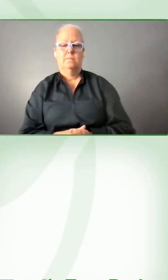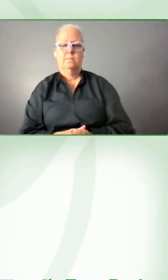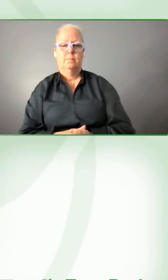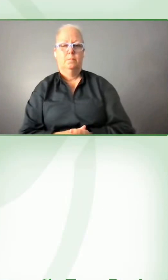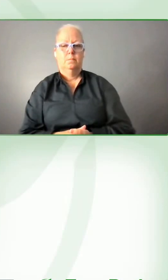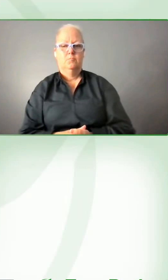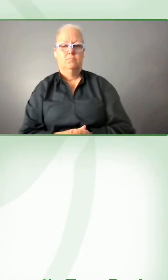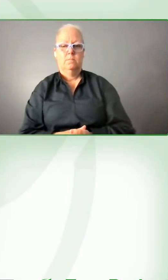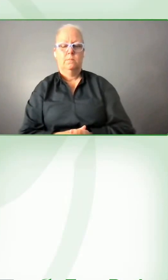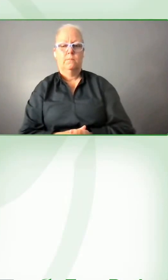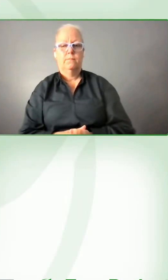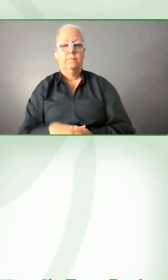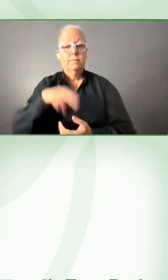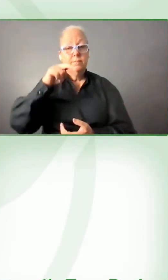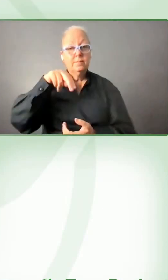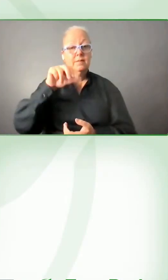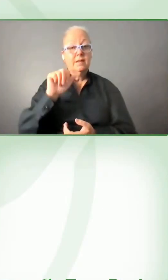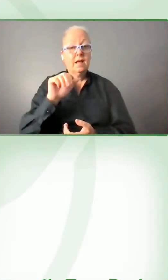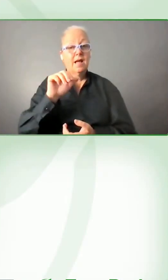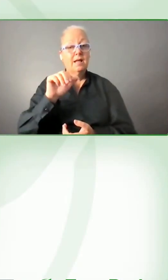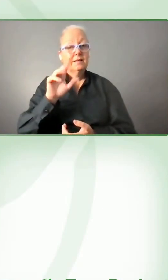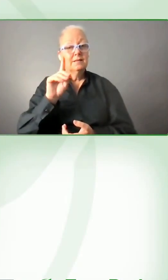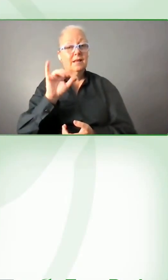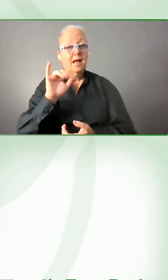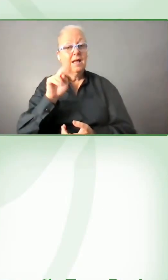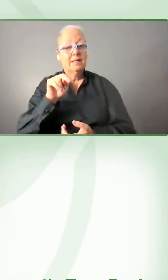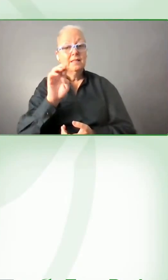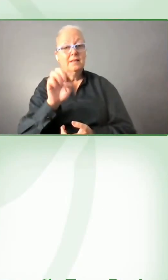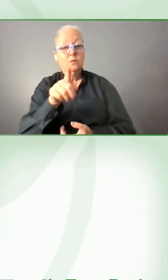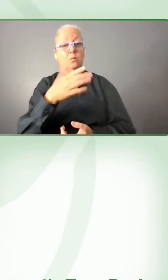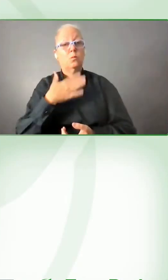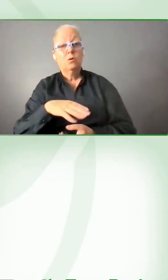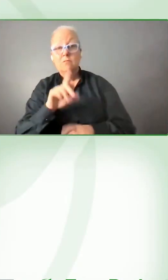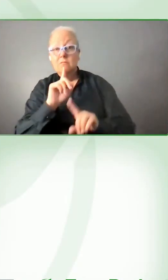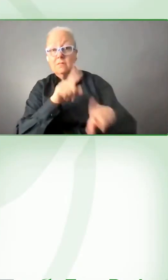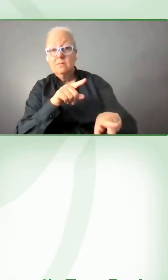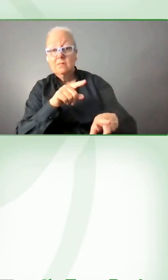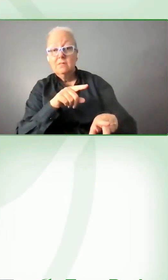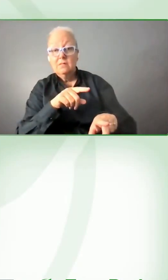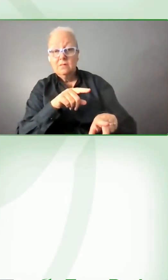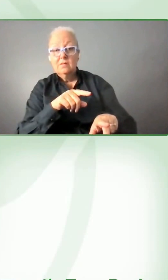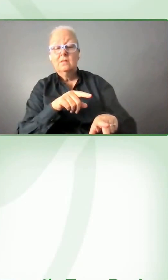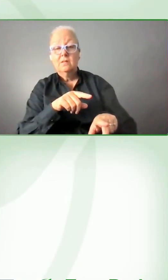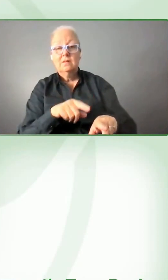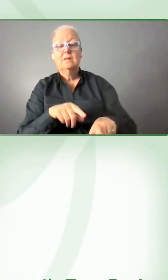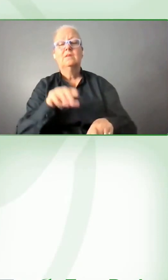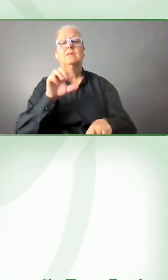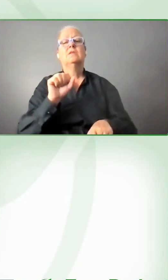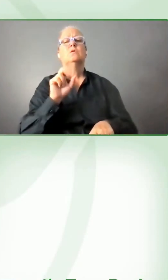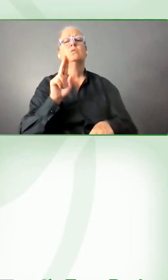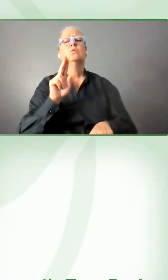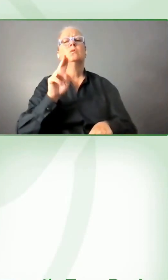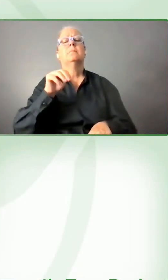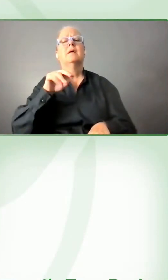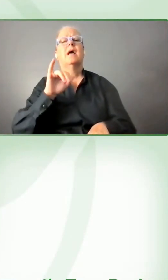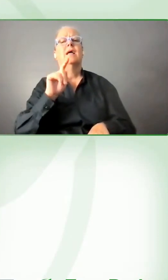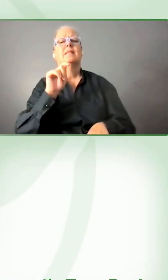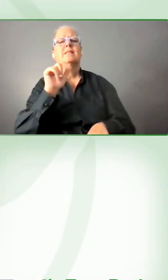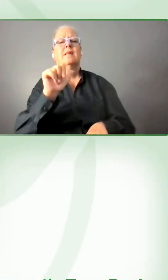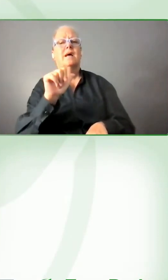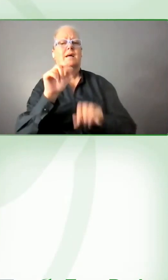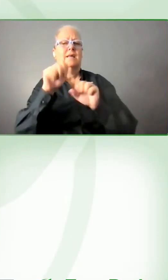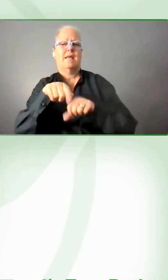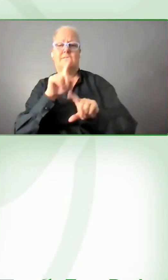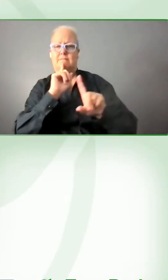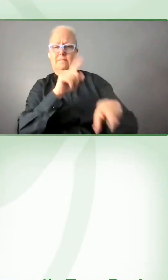Nadine, if you want to type in your response, we'll have Sumita read your response for us. Thank you.